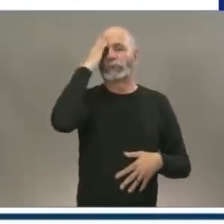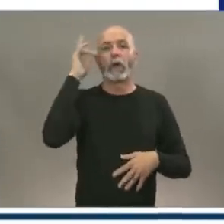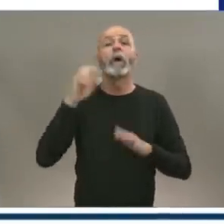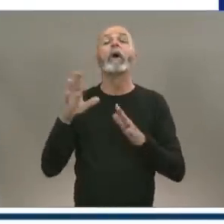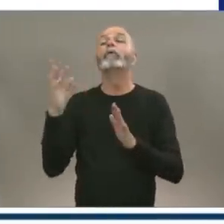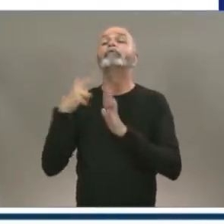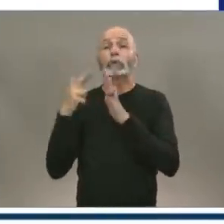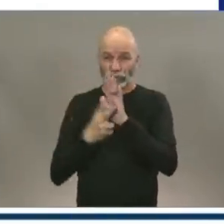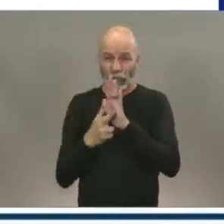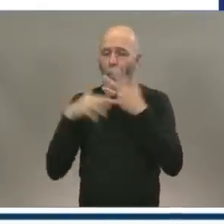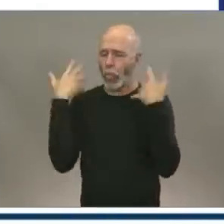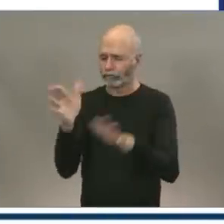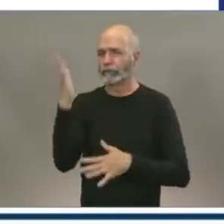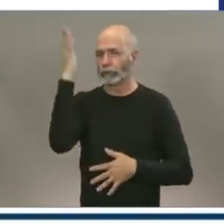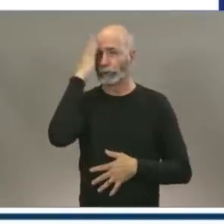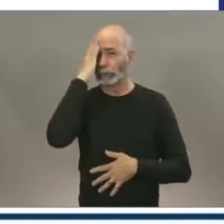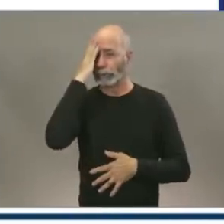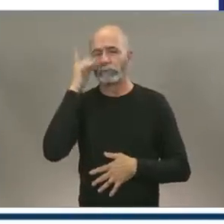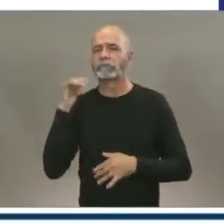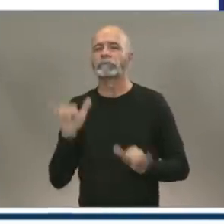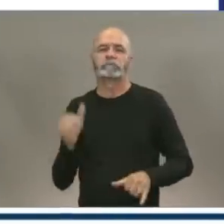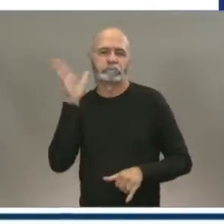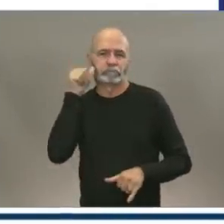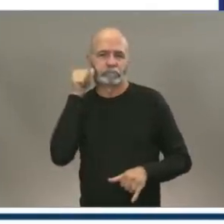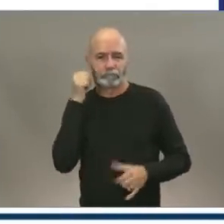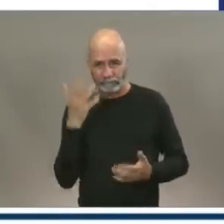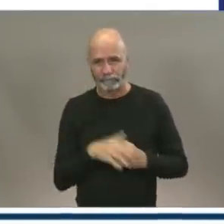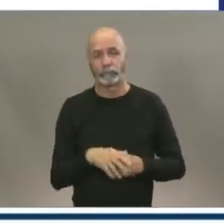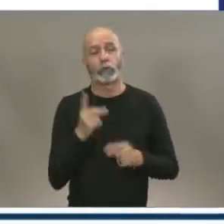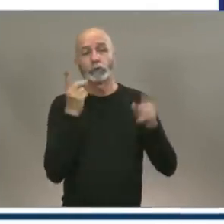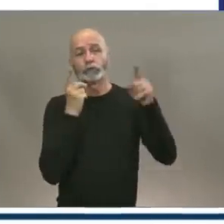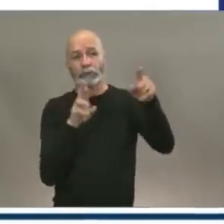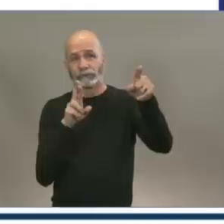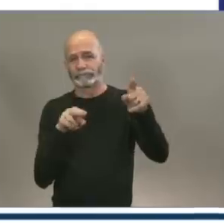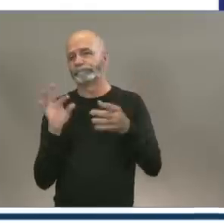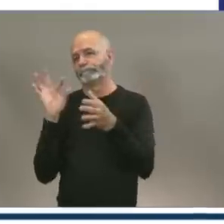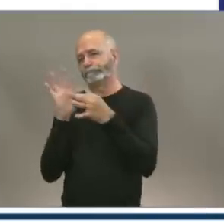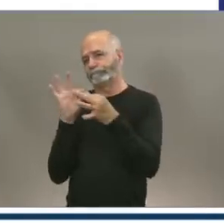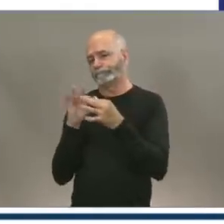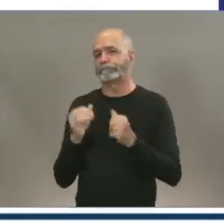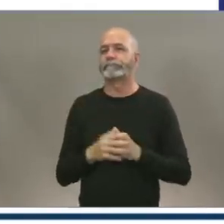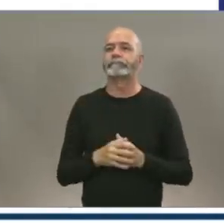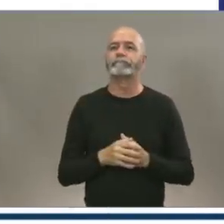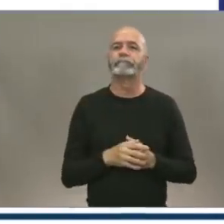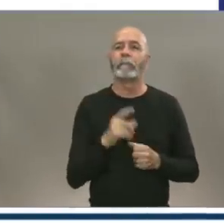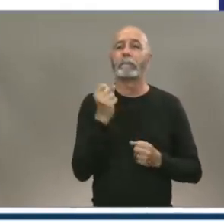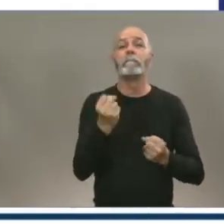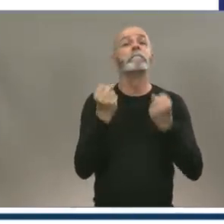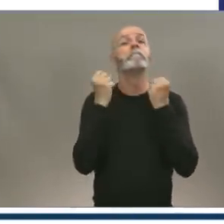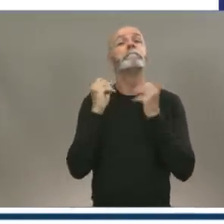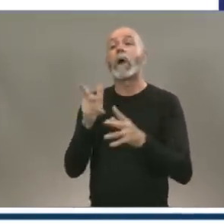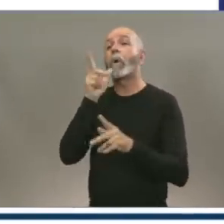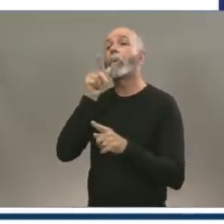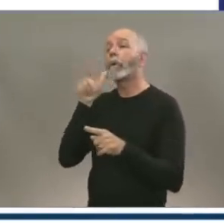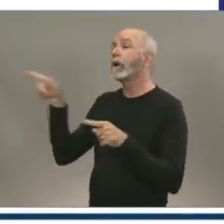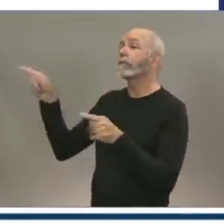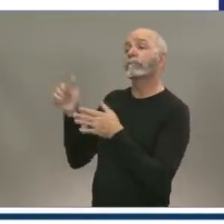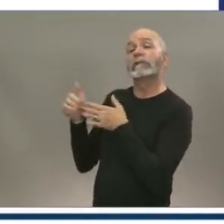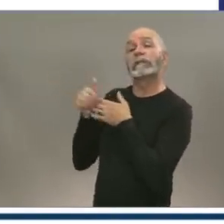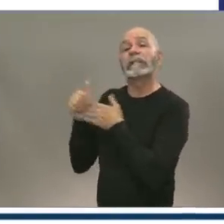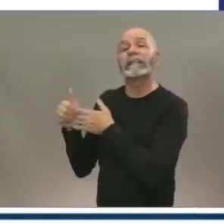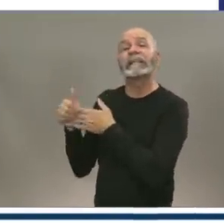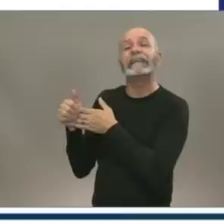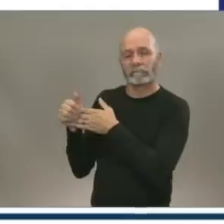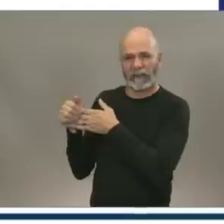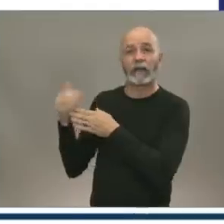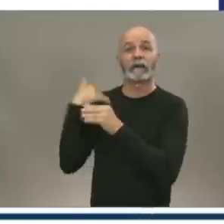across Nova Scotia. I've met many times with the faith leaders. I've got an email distribution